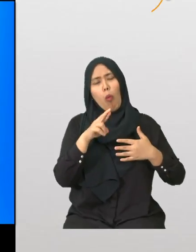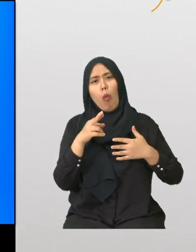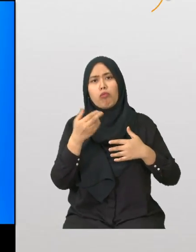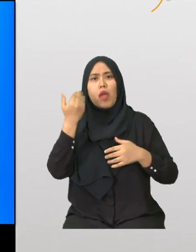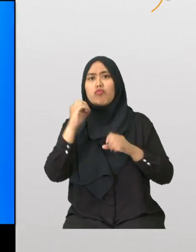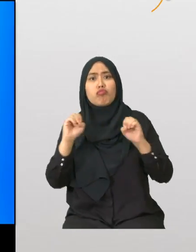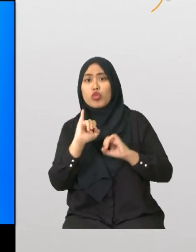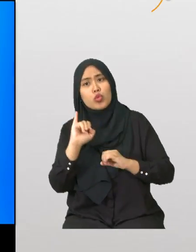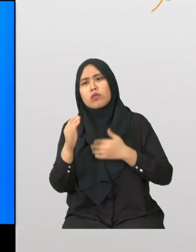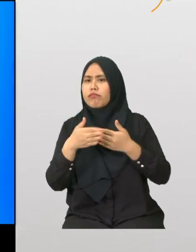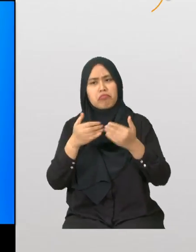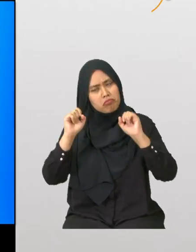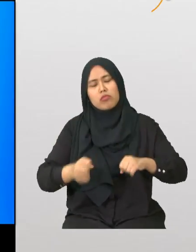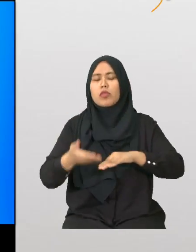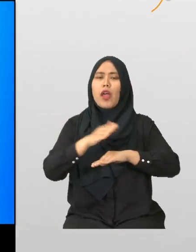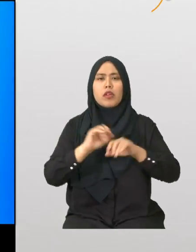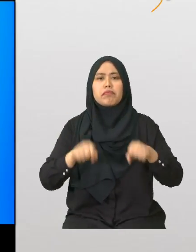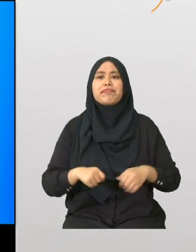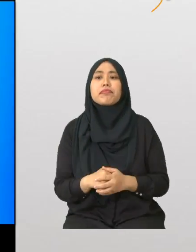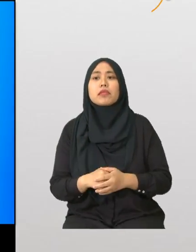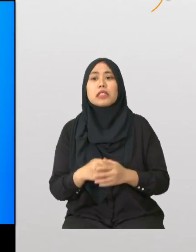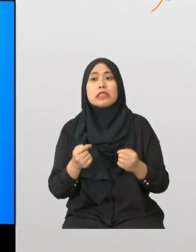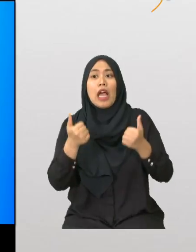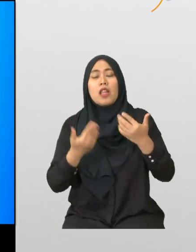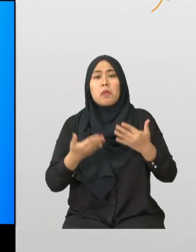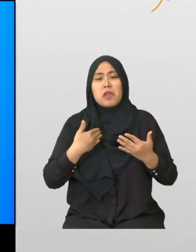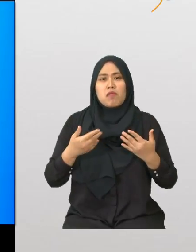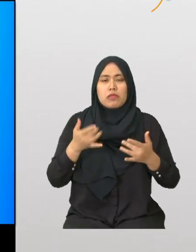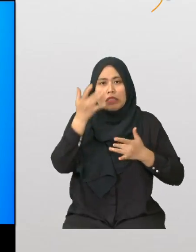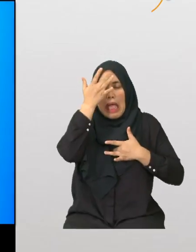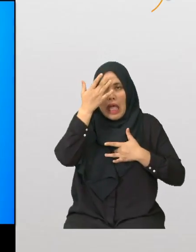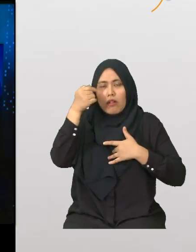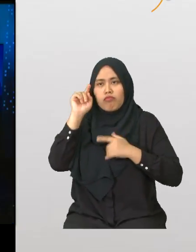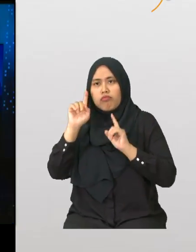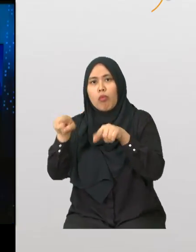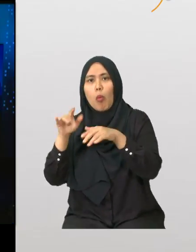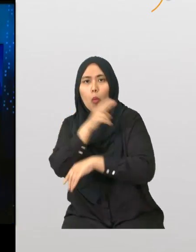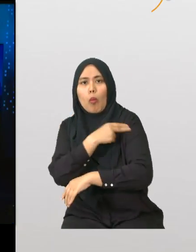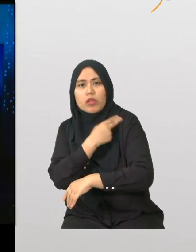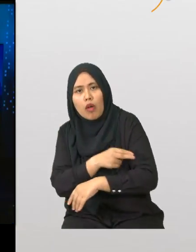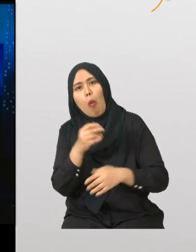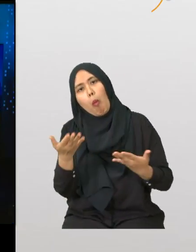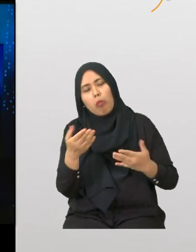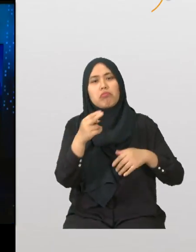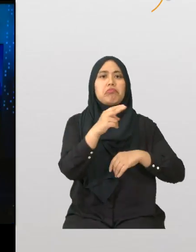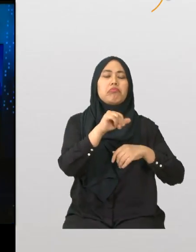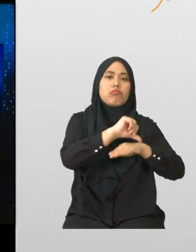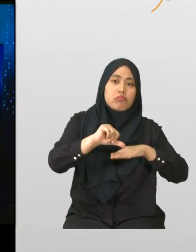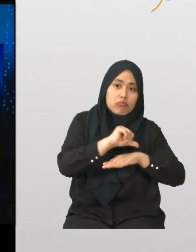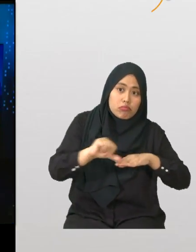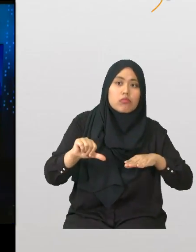uninsured. If you suddenly have to go to the hospital or undergo a major operation, MediShield Life will help